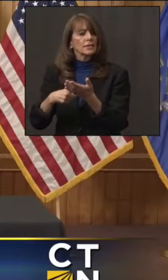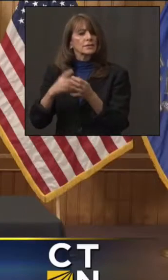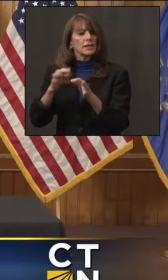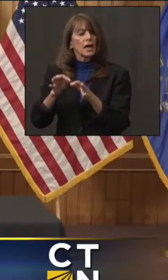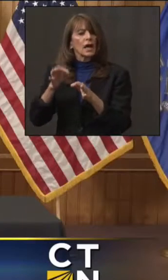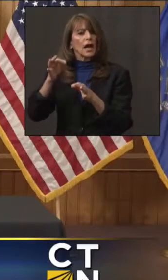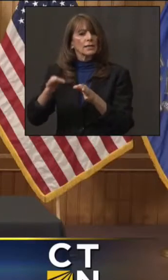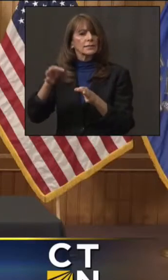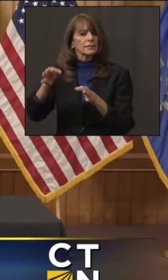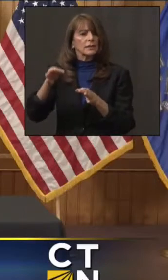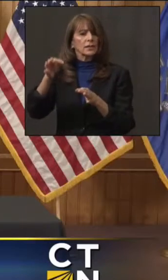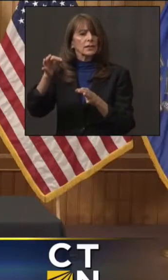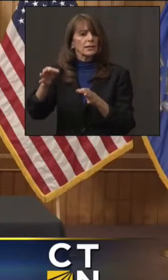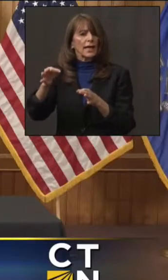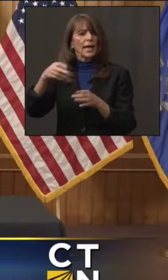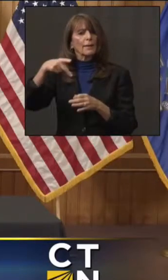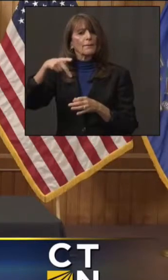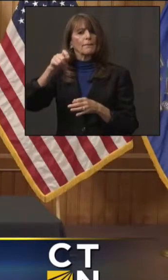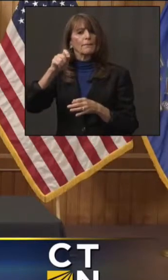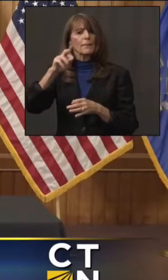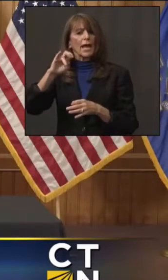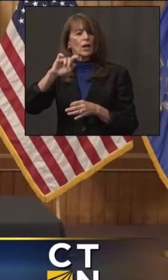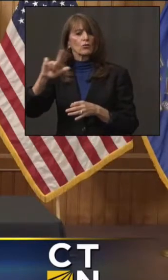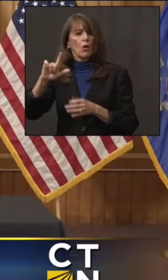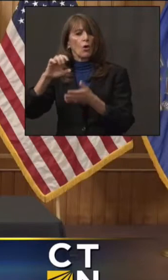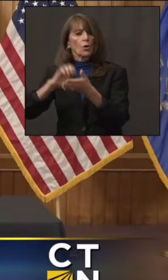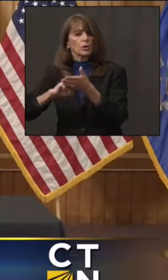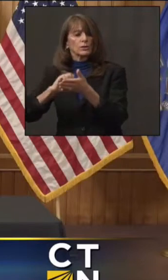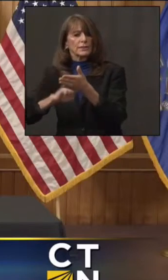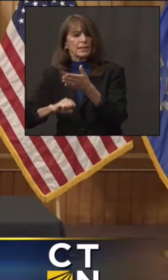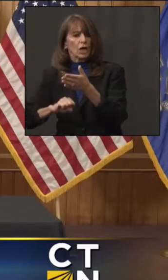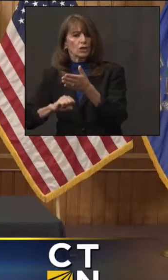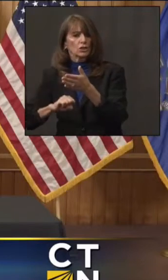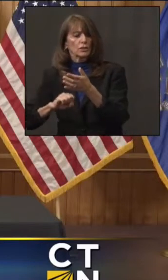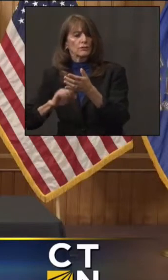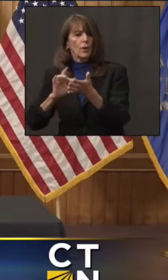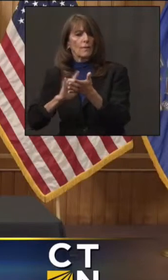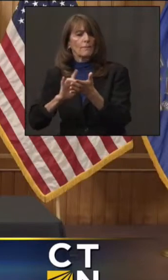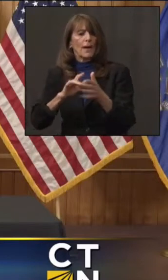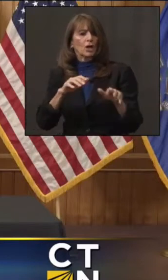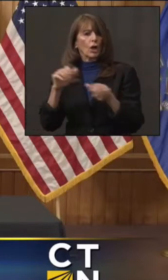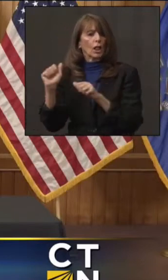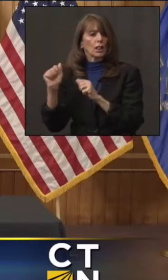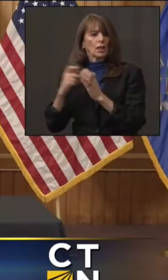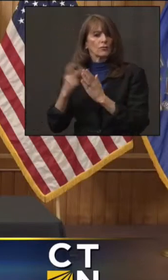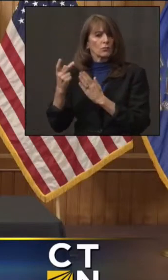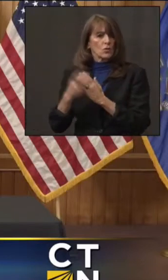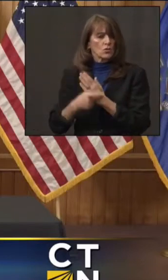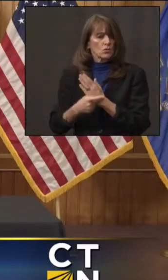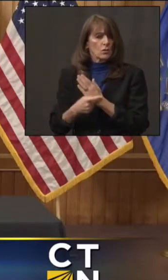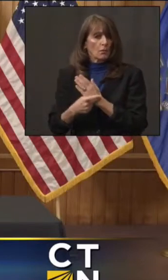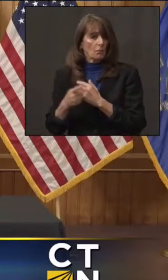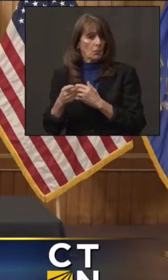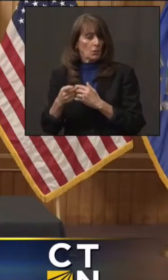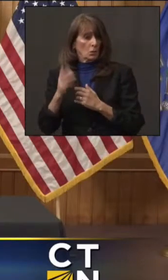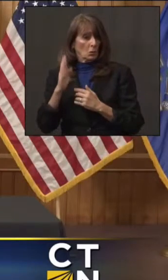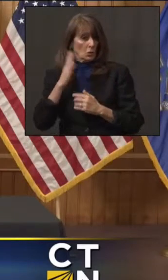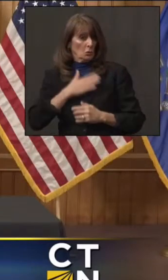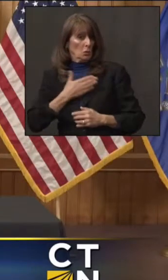delaying the payroll deduction that funds the paid family medical leave program. Is that something you might consider